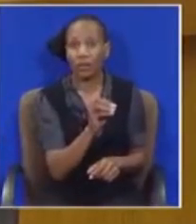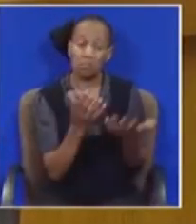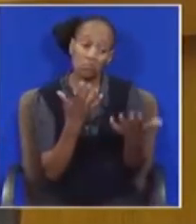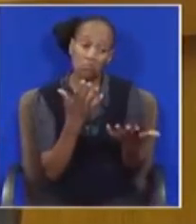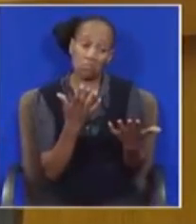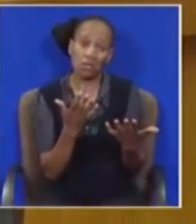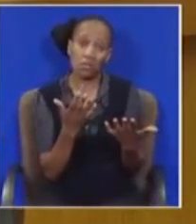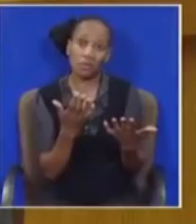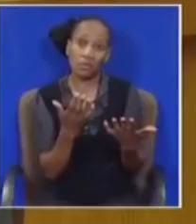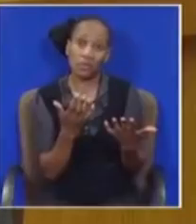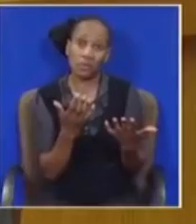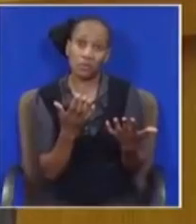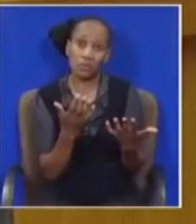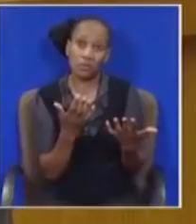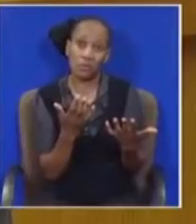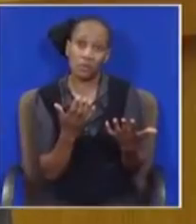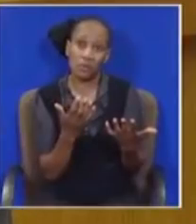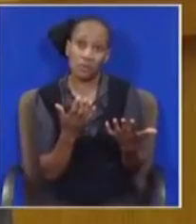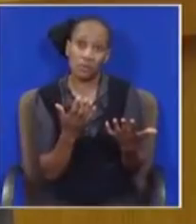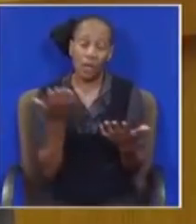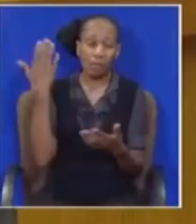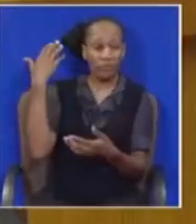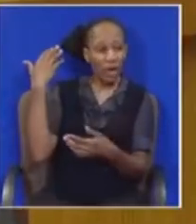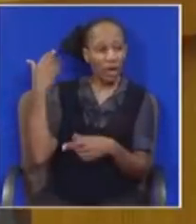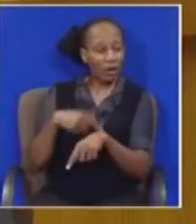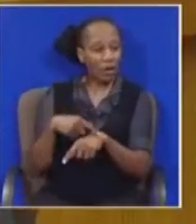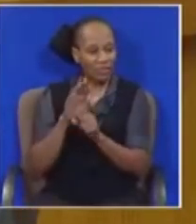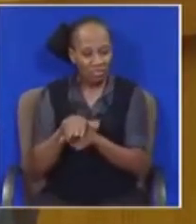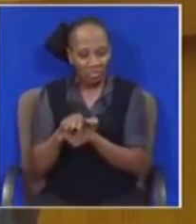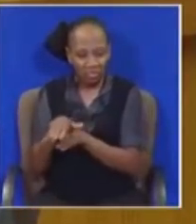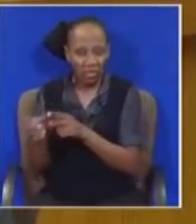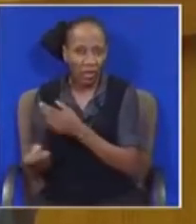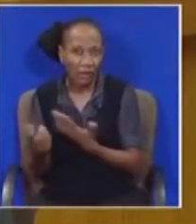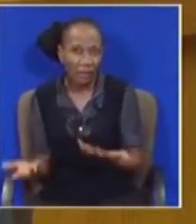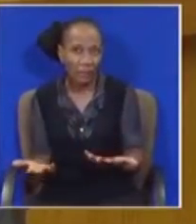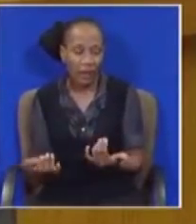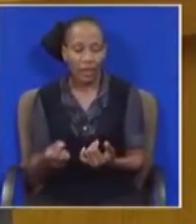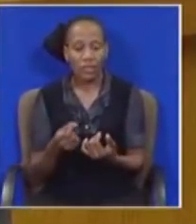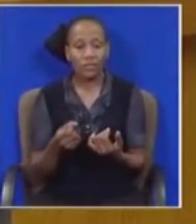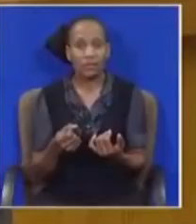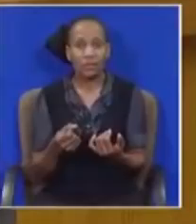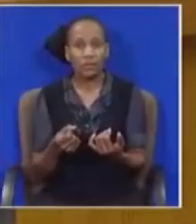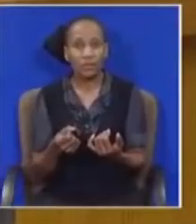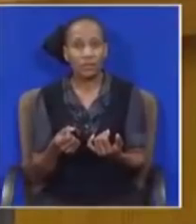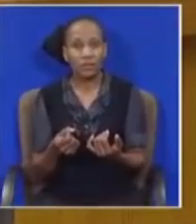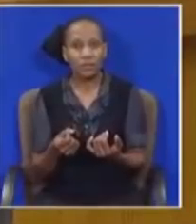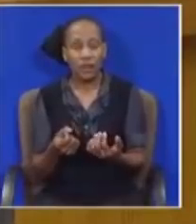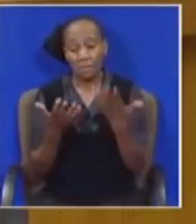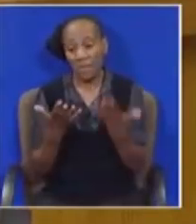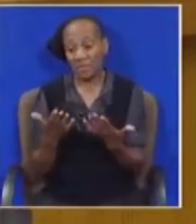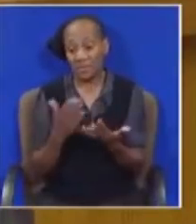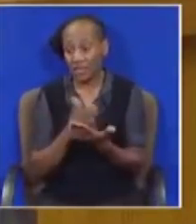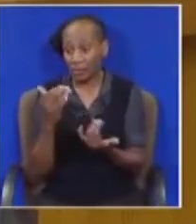were harassed by our white counterparts now confront a challenge I think some of us are